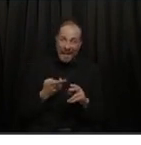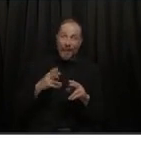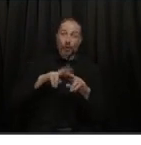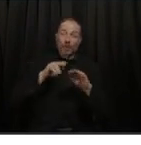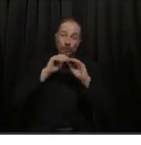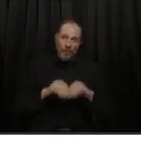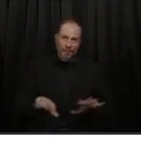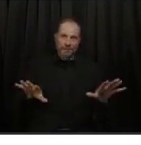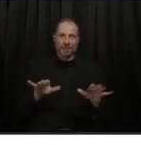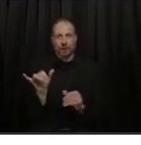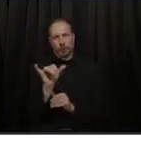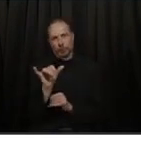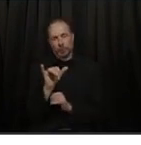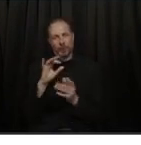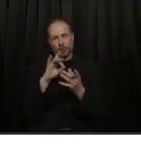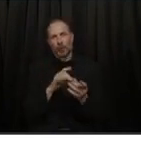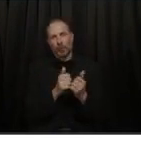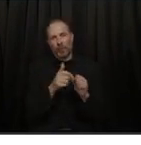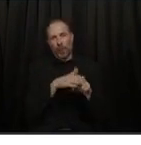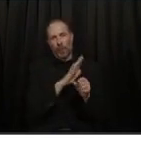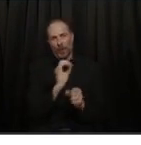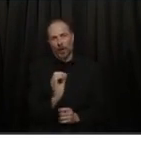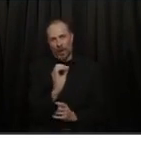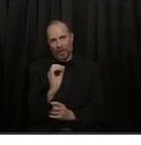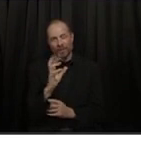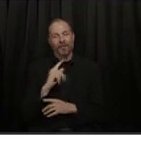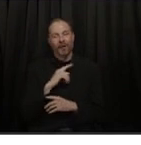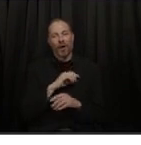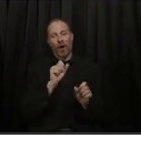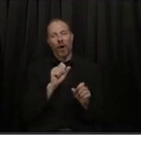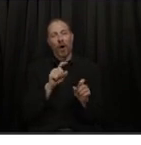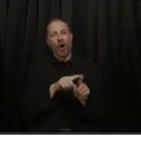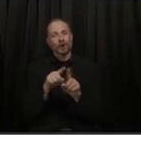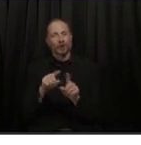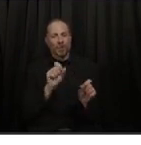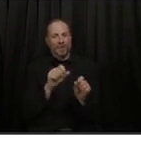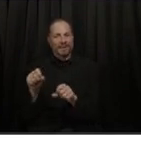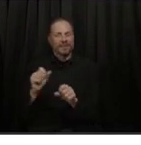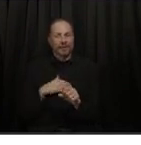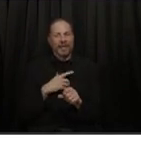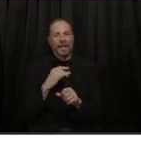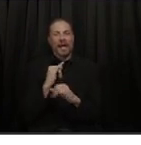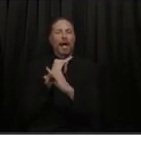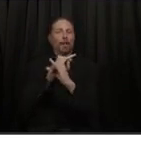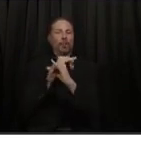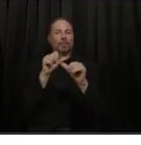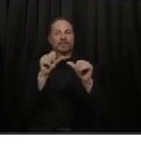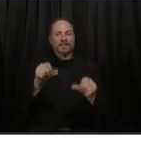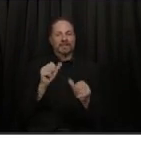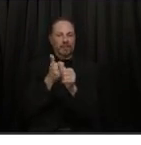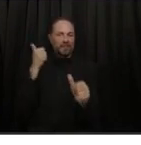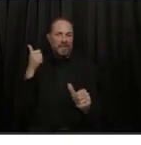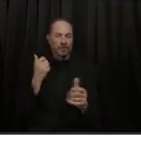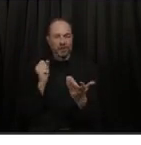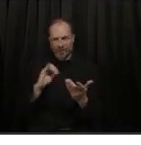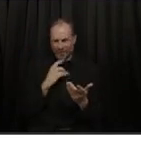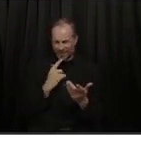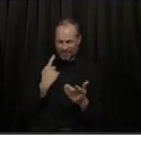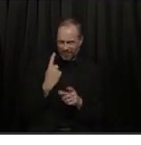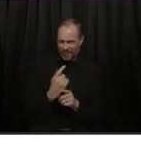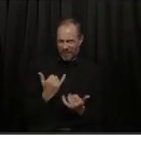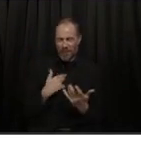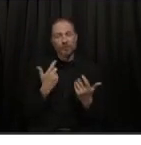transmissibility associated with this variant, also potentially immune system evasion. So we're really at this point really trying to understand